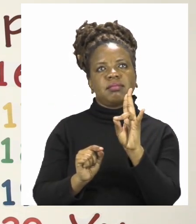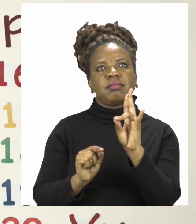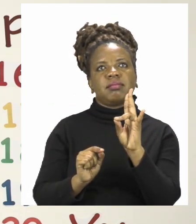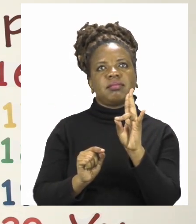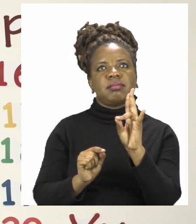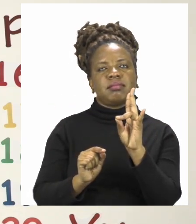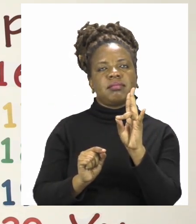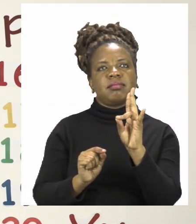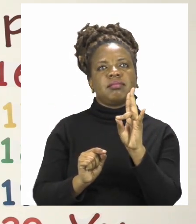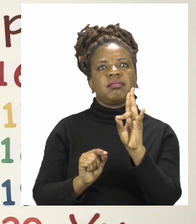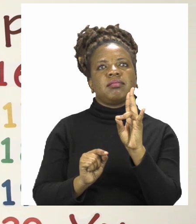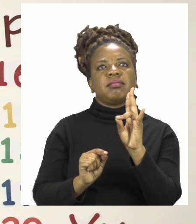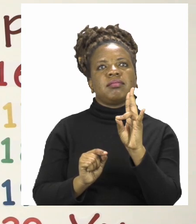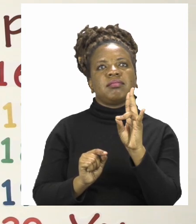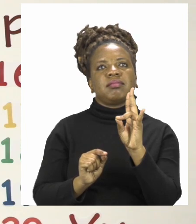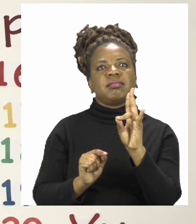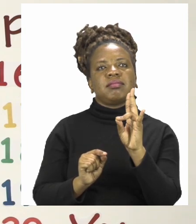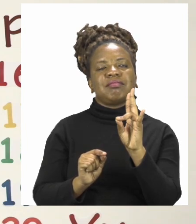and